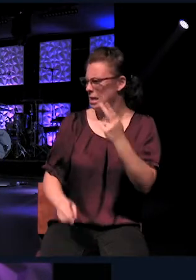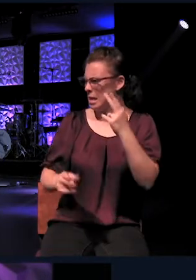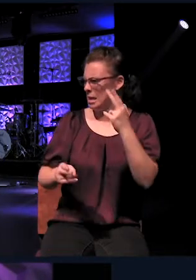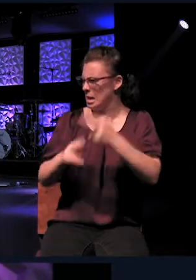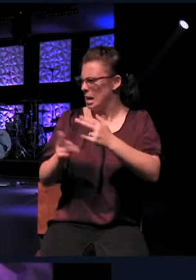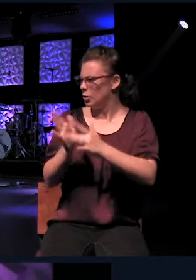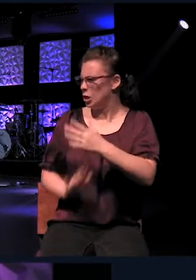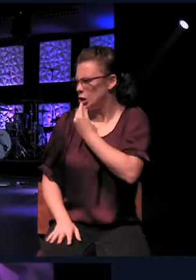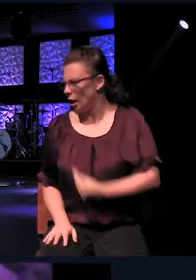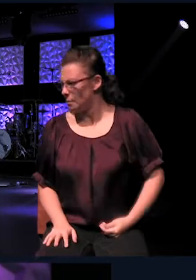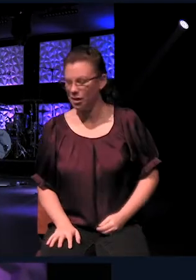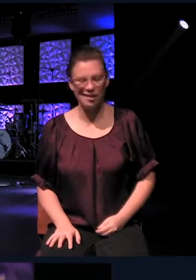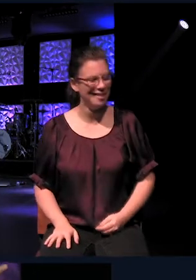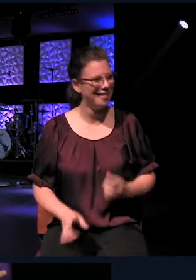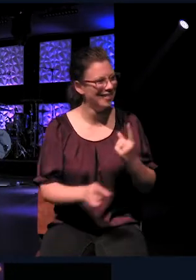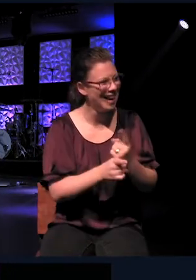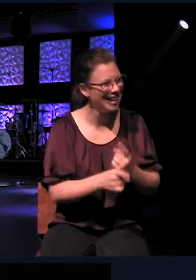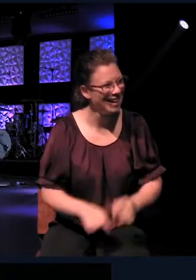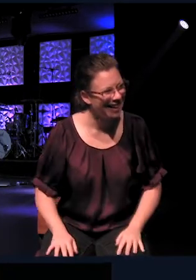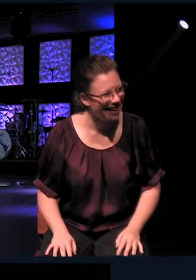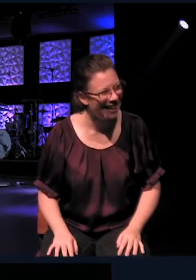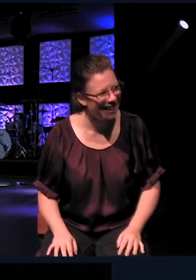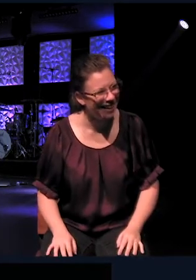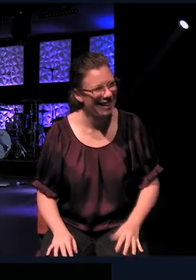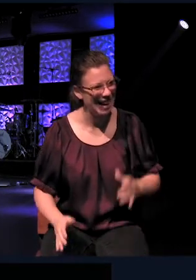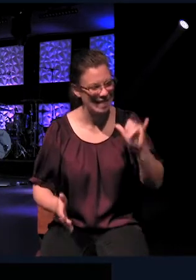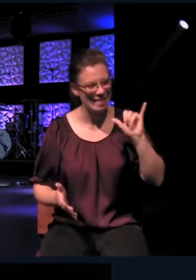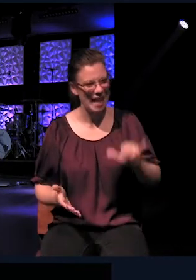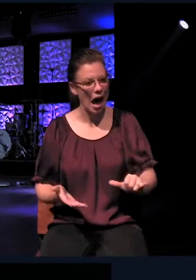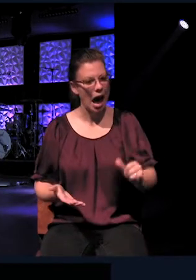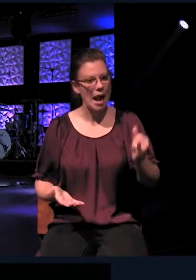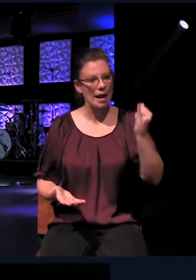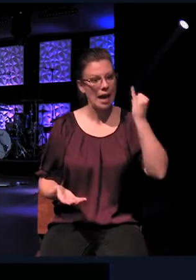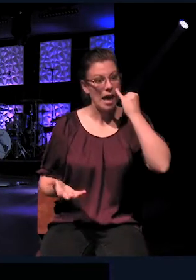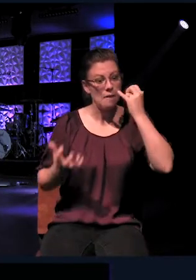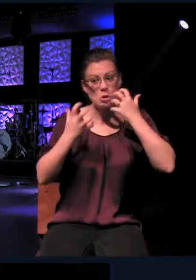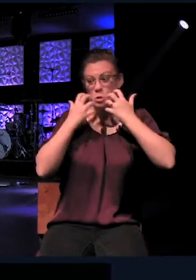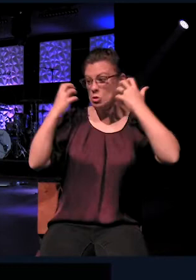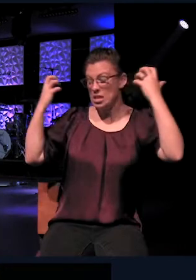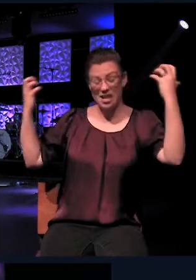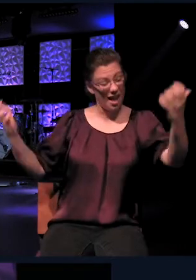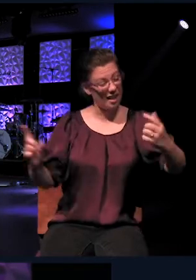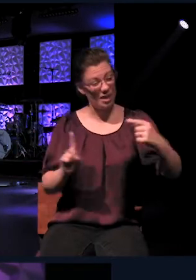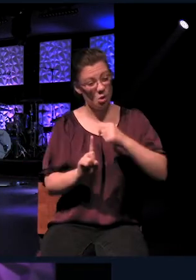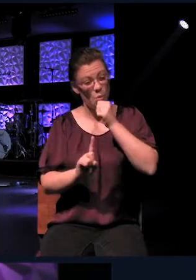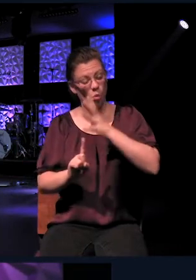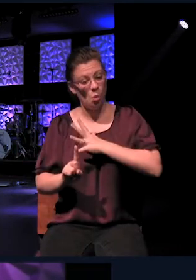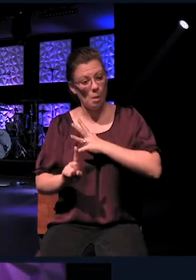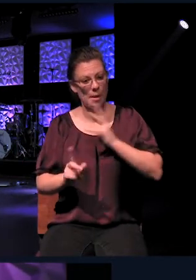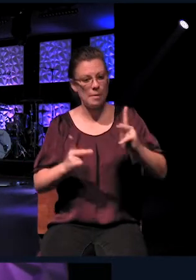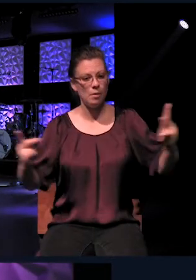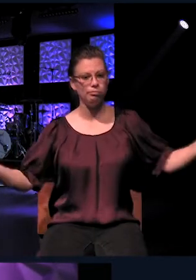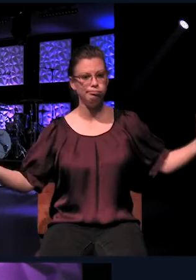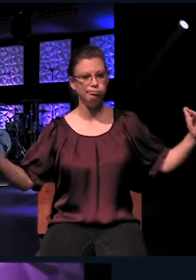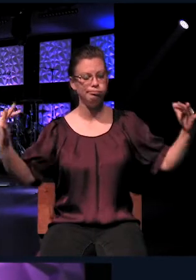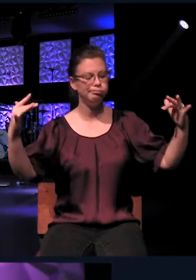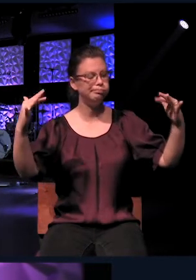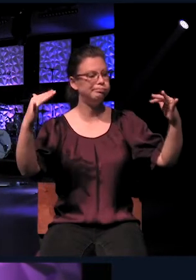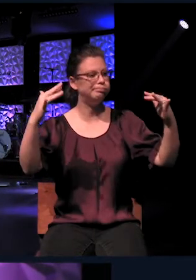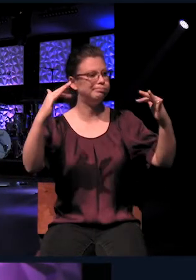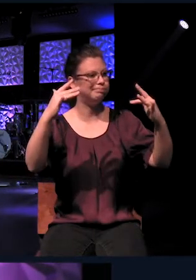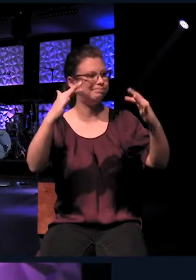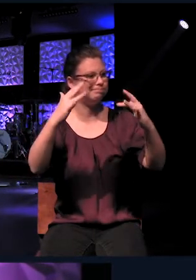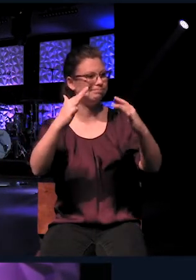And it creates this panic, and like this mob ensues. And so it picks up in verse 22, and it says, a mob